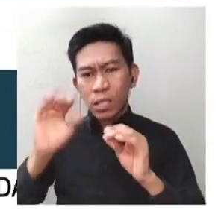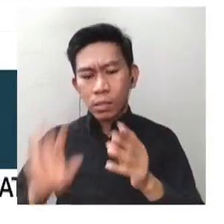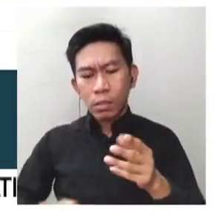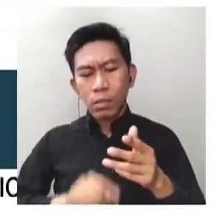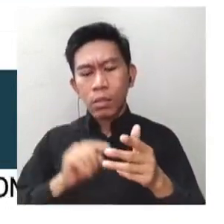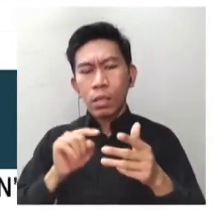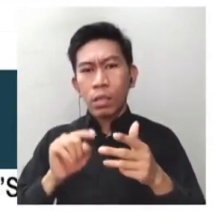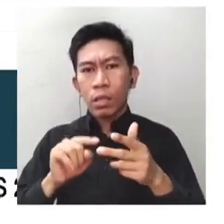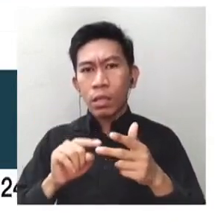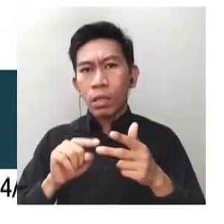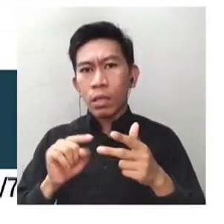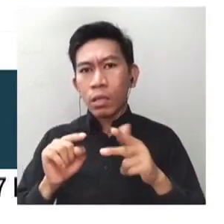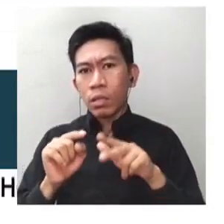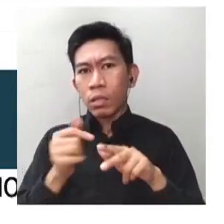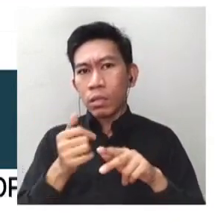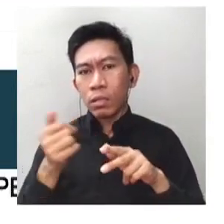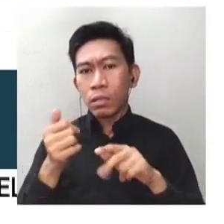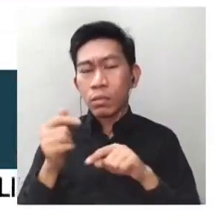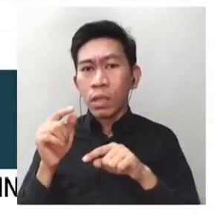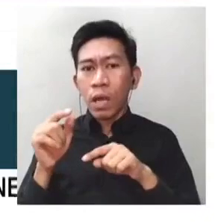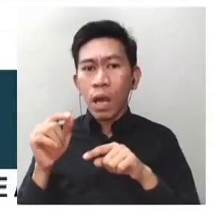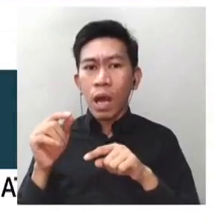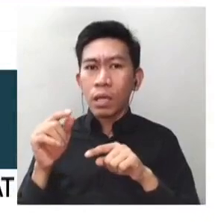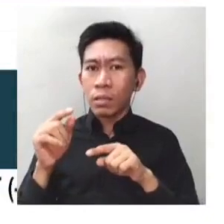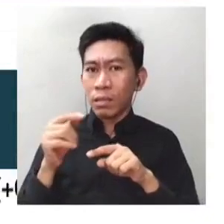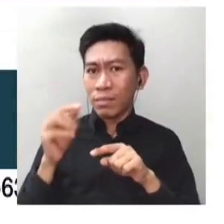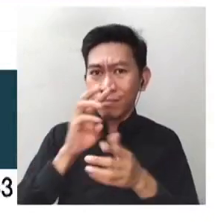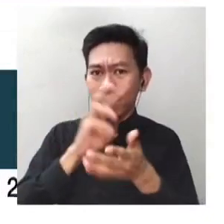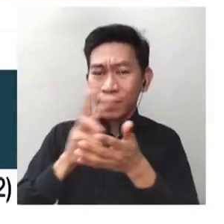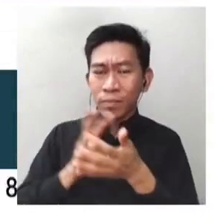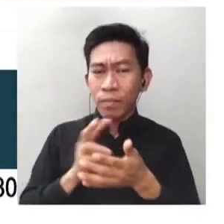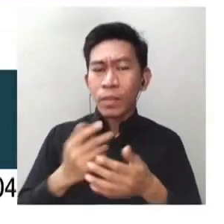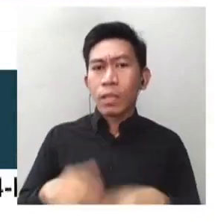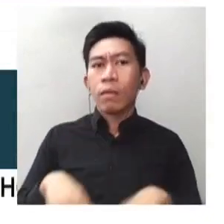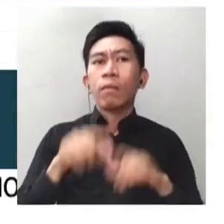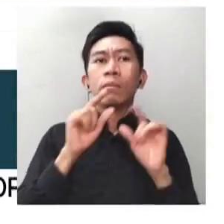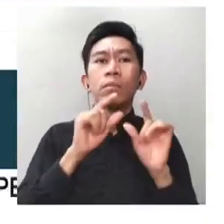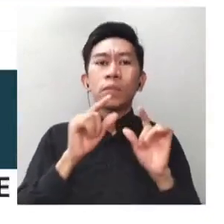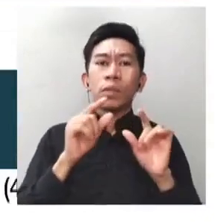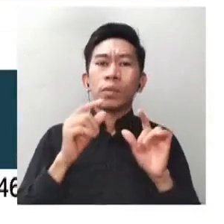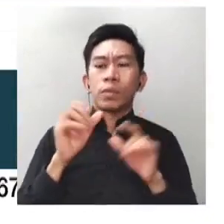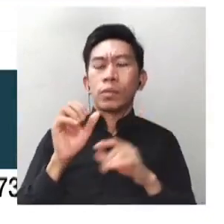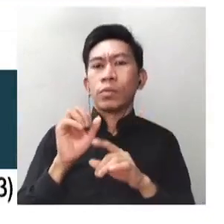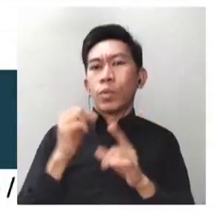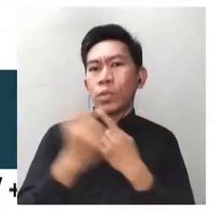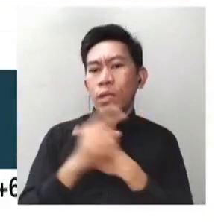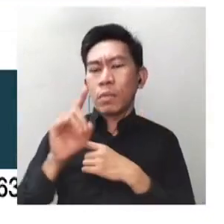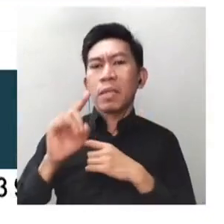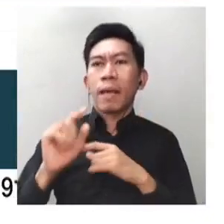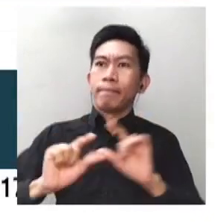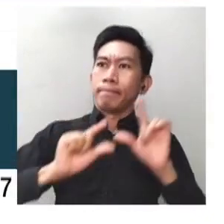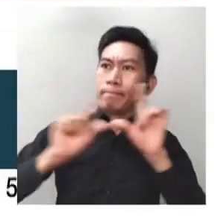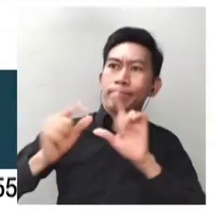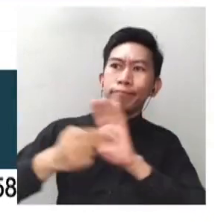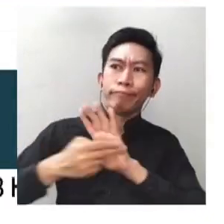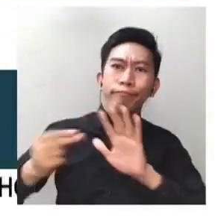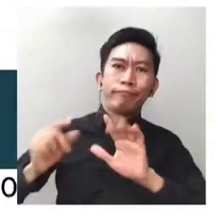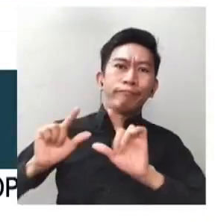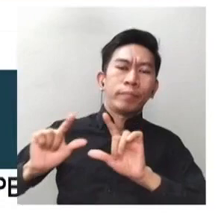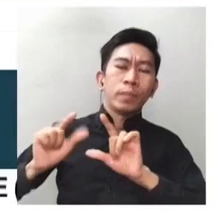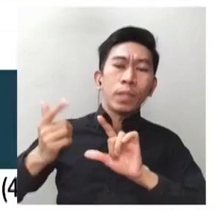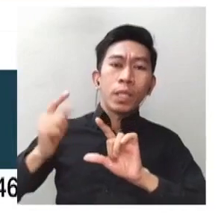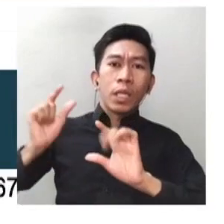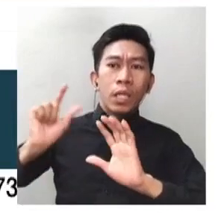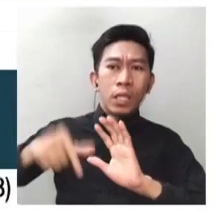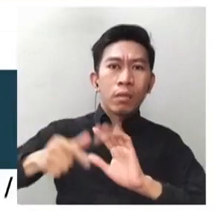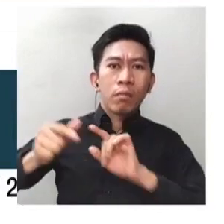Book is another one example where your red tag, it starts with social media. Sometimes it even crosses over to traditional